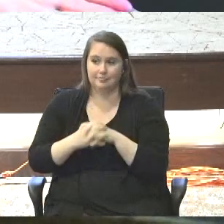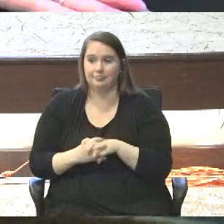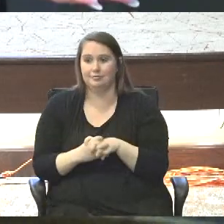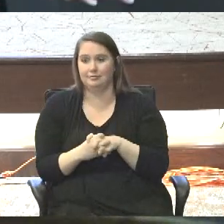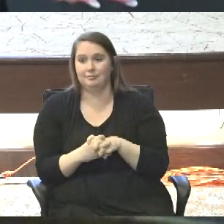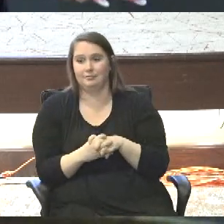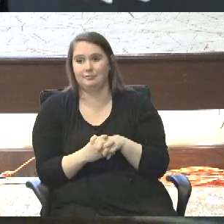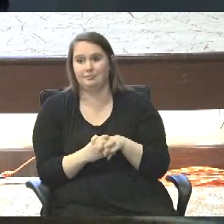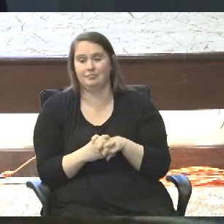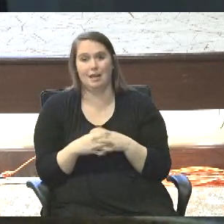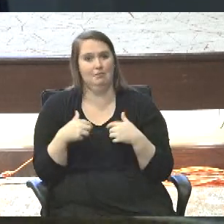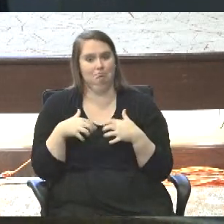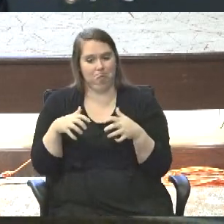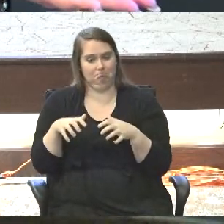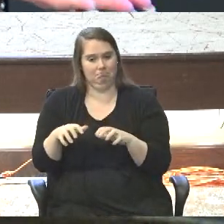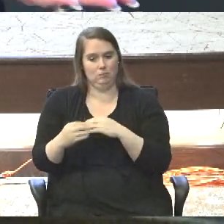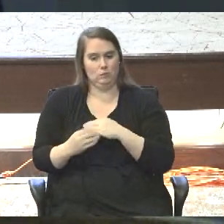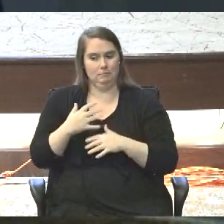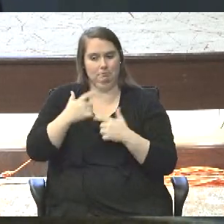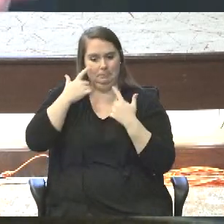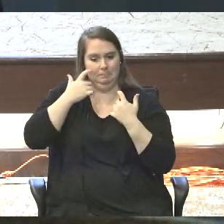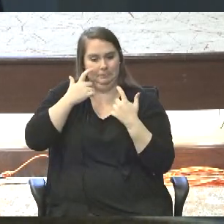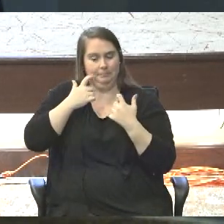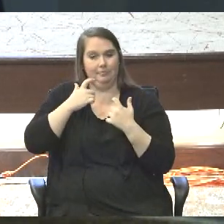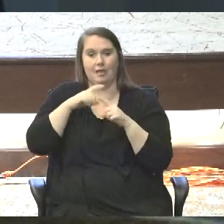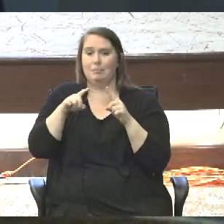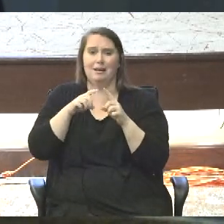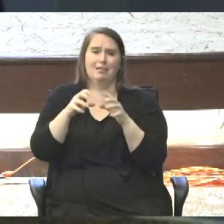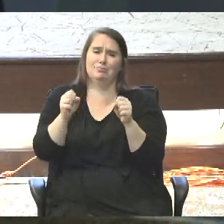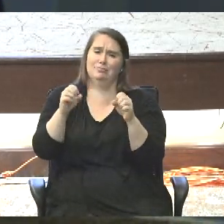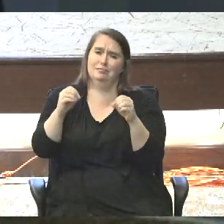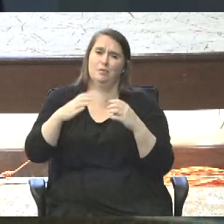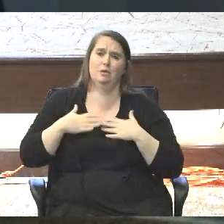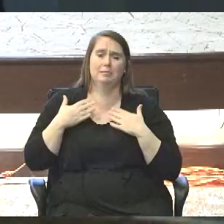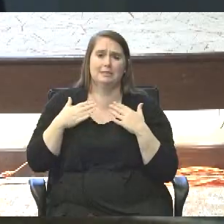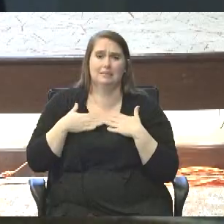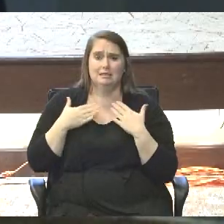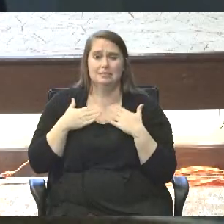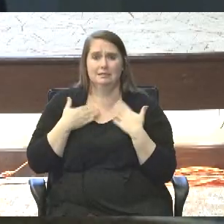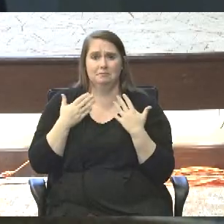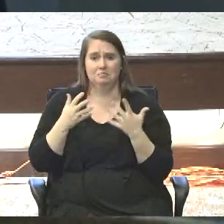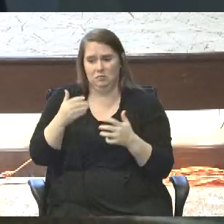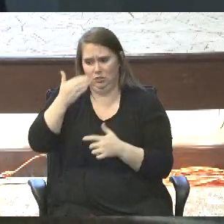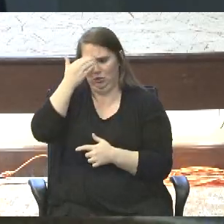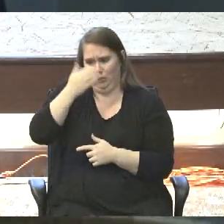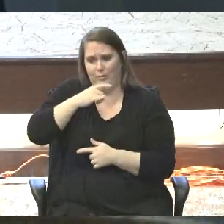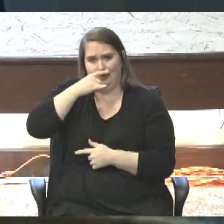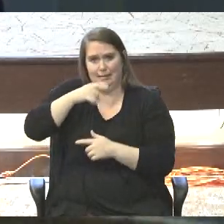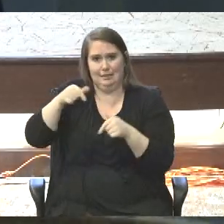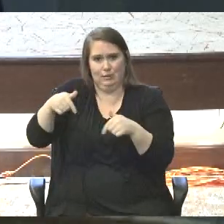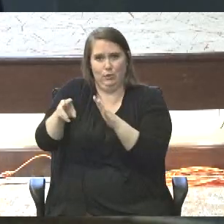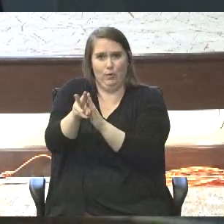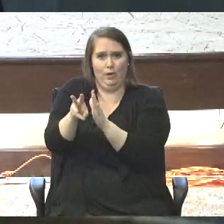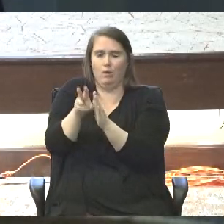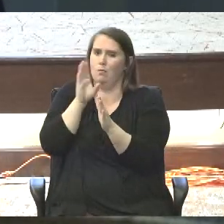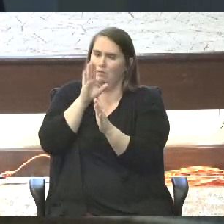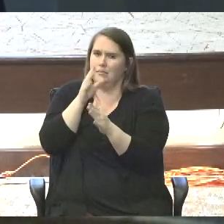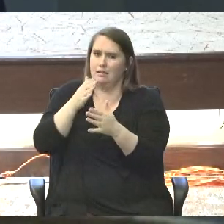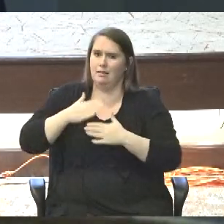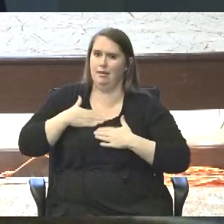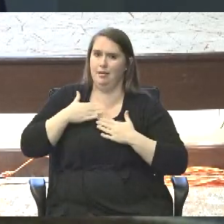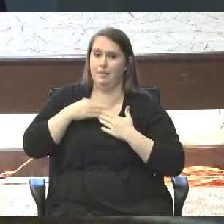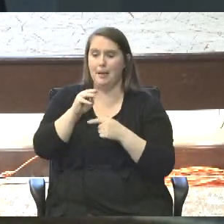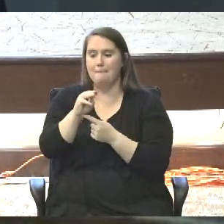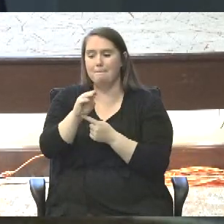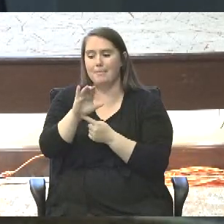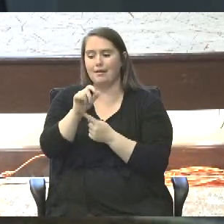And I want to start crying, because I am so happy. I know the kids in Waco are going to be happy, but Clinton County is going to